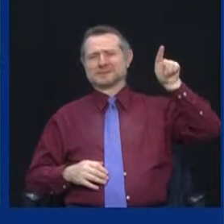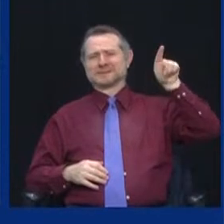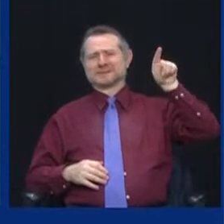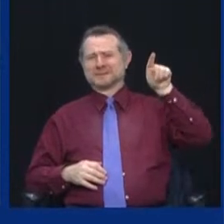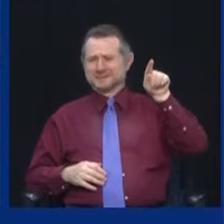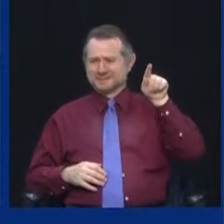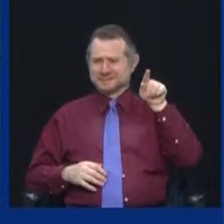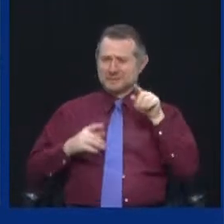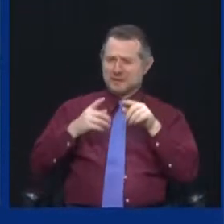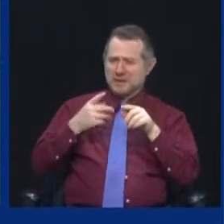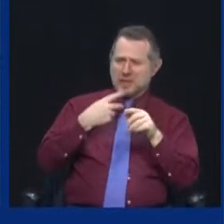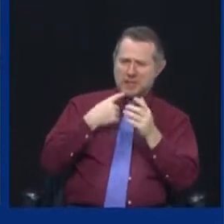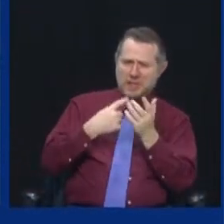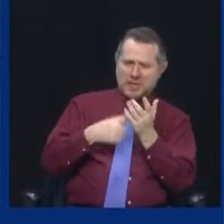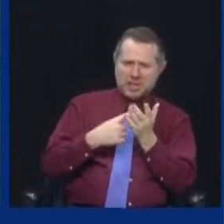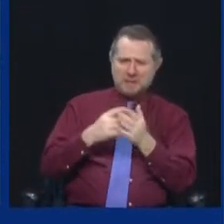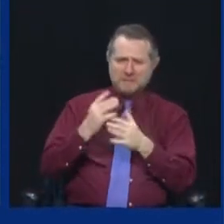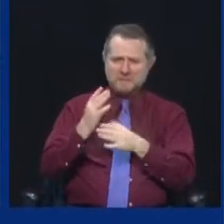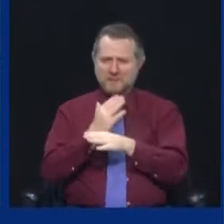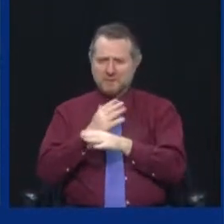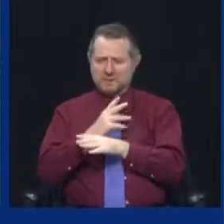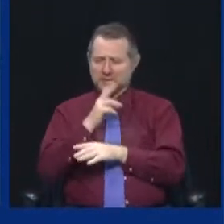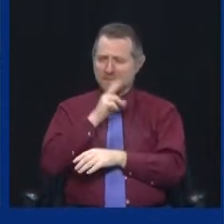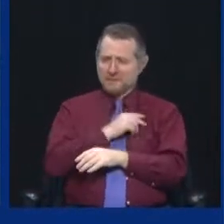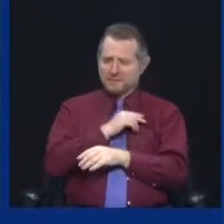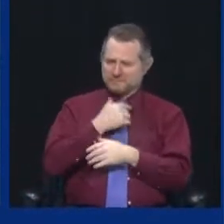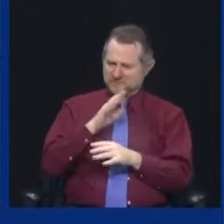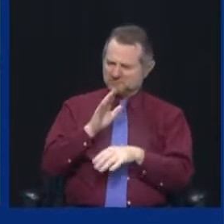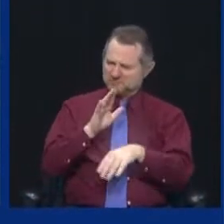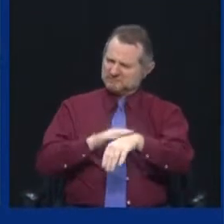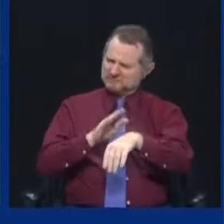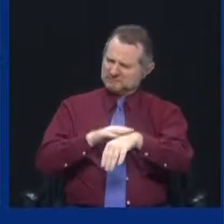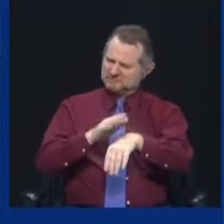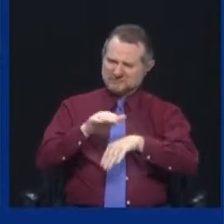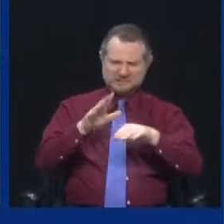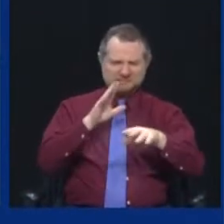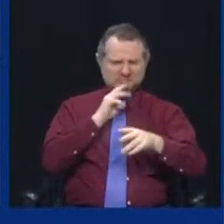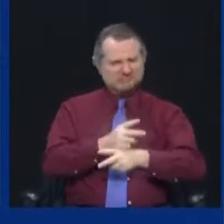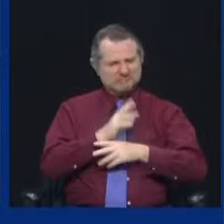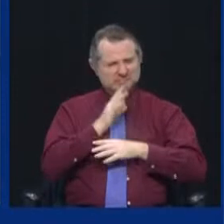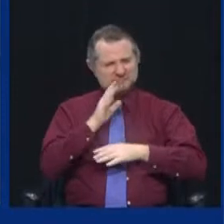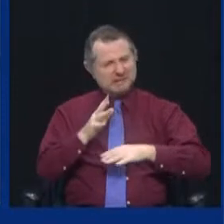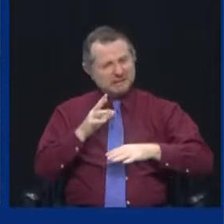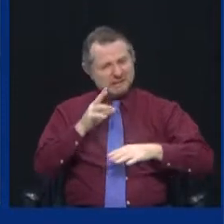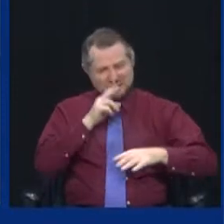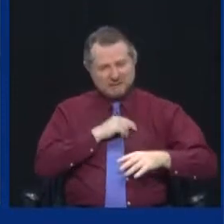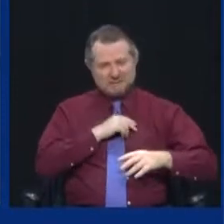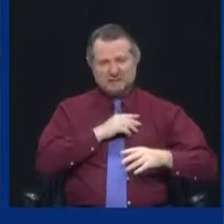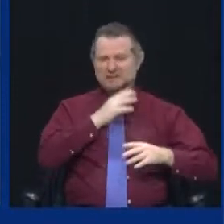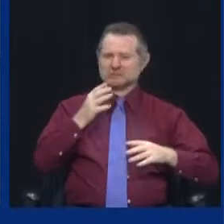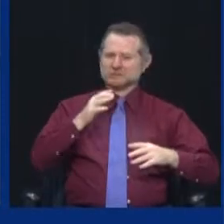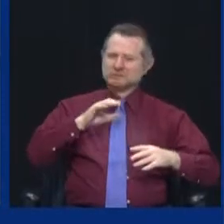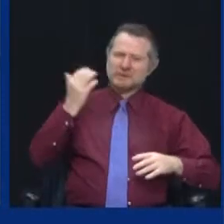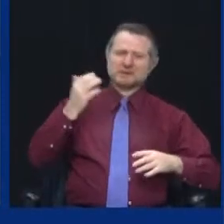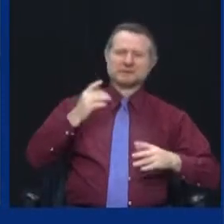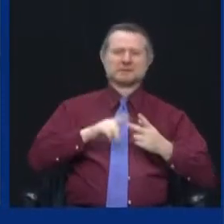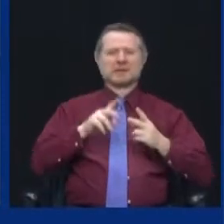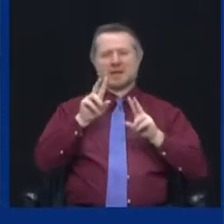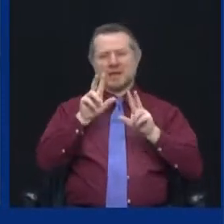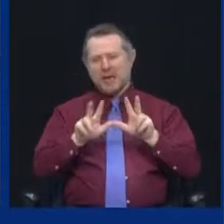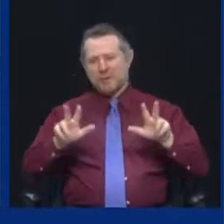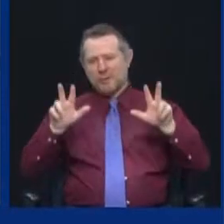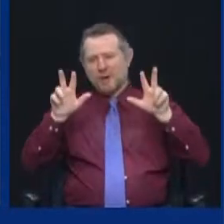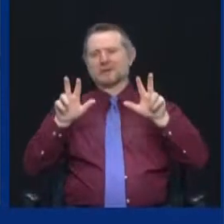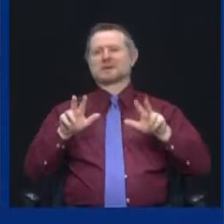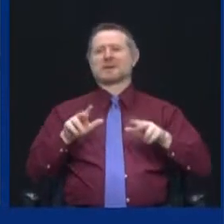We talked about it before the holidays. Be careful. Thanksgiving, then Christmas, then Kwanzaa, then New Year's. People